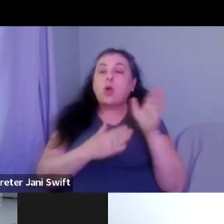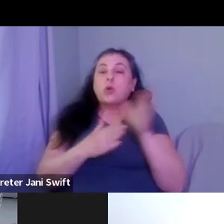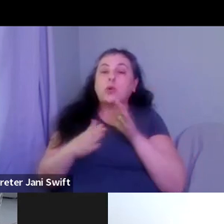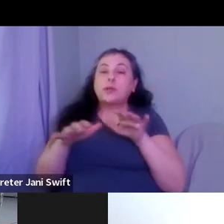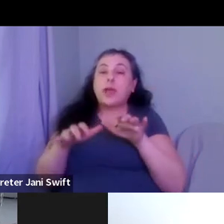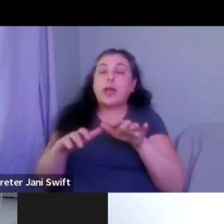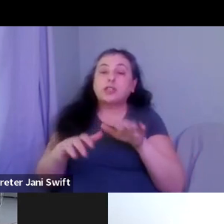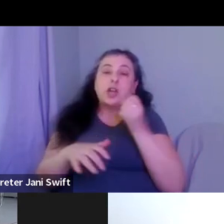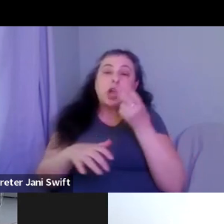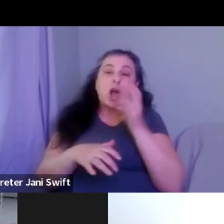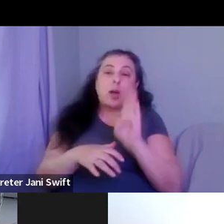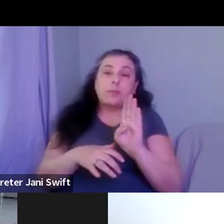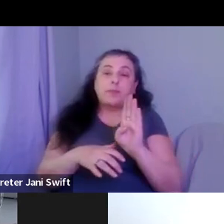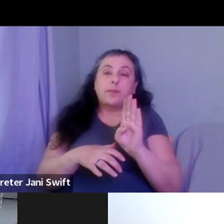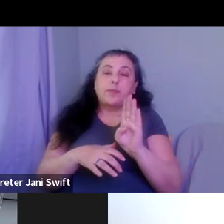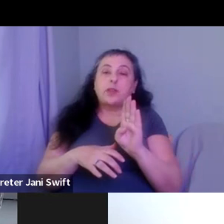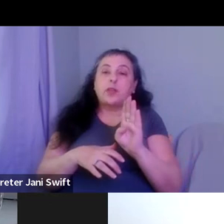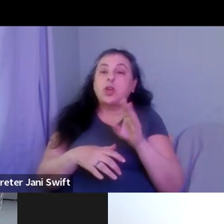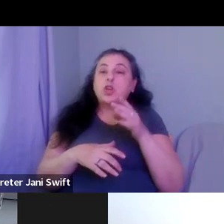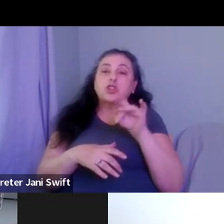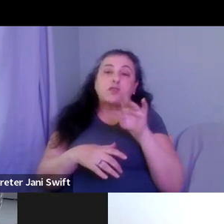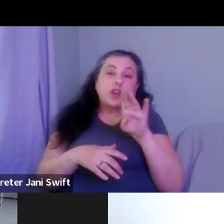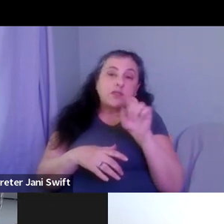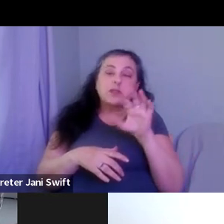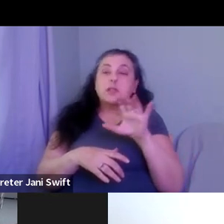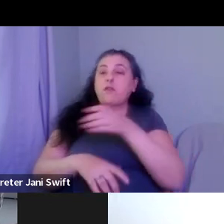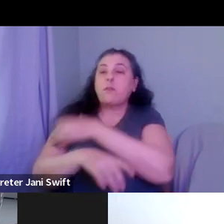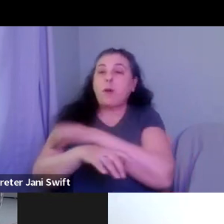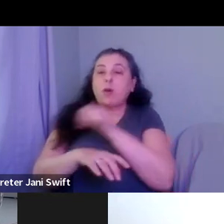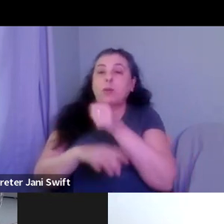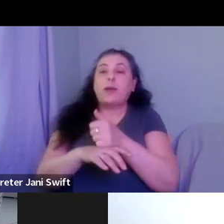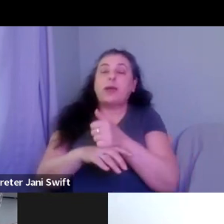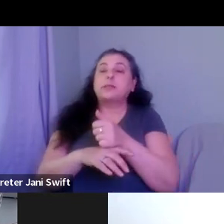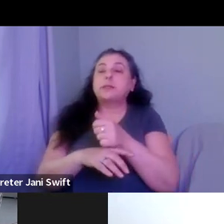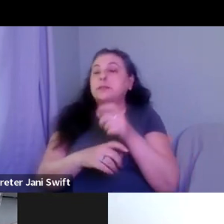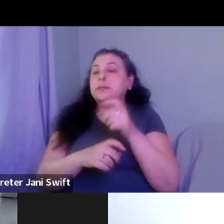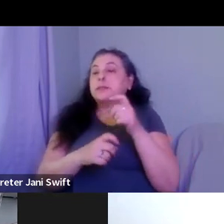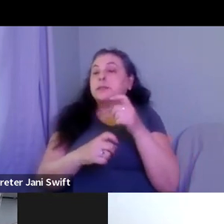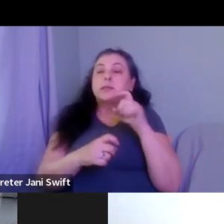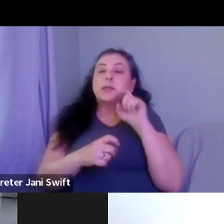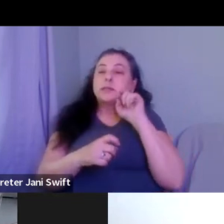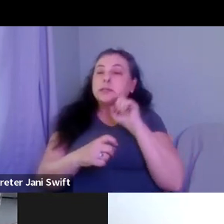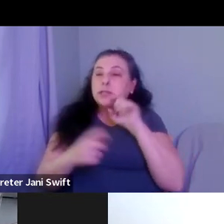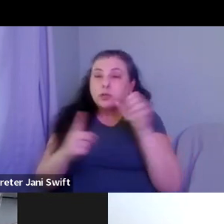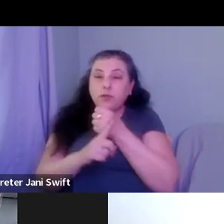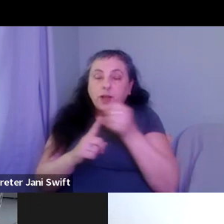hub. As survivors of power-based sexual violence, we organize, challenge the status